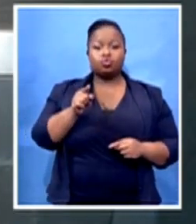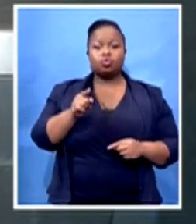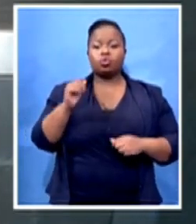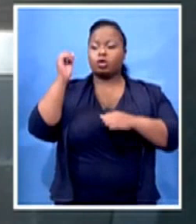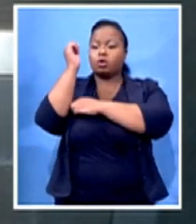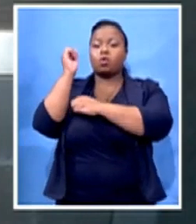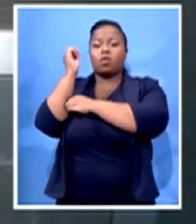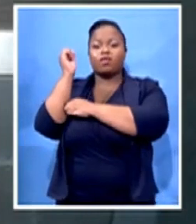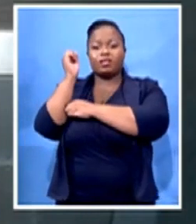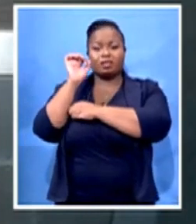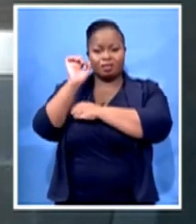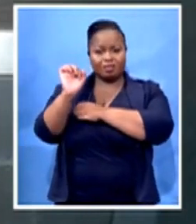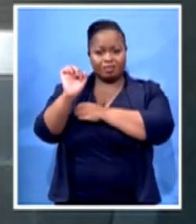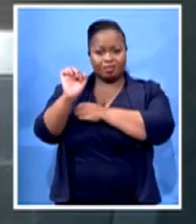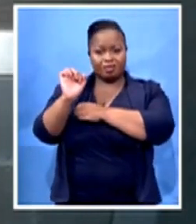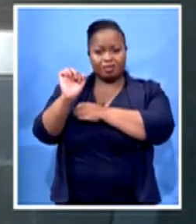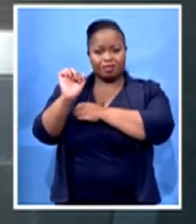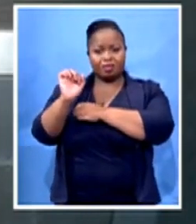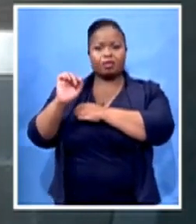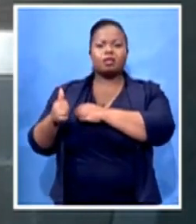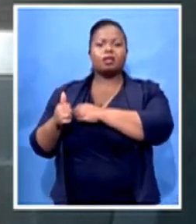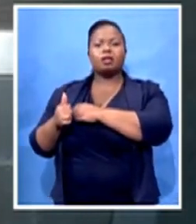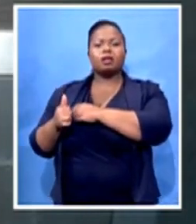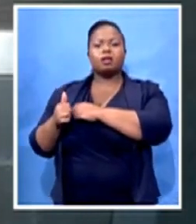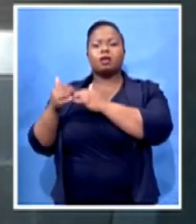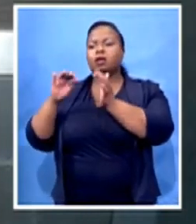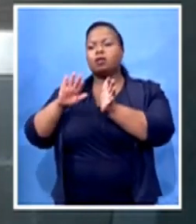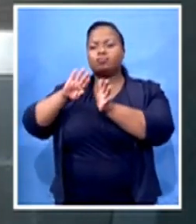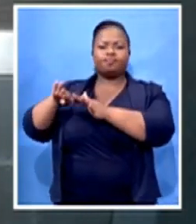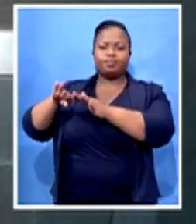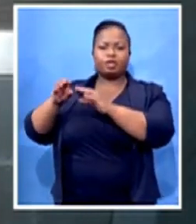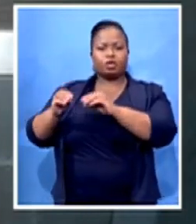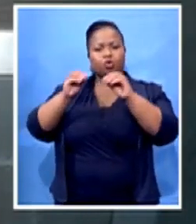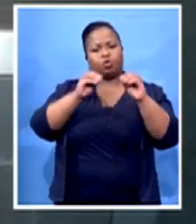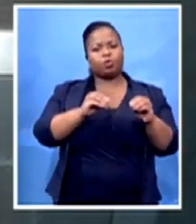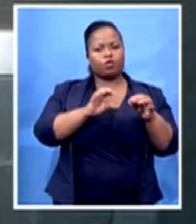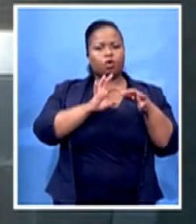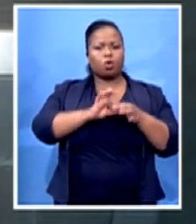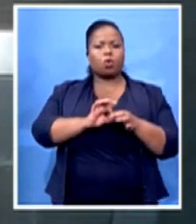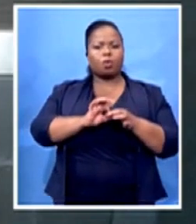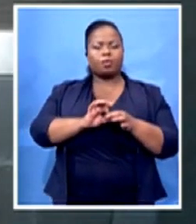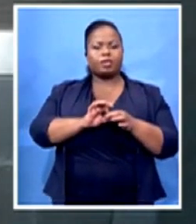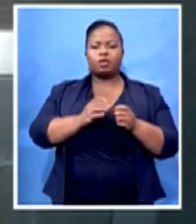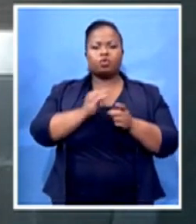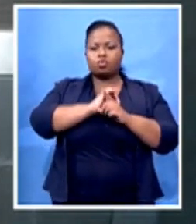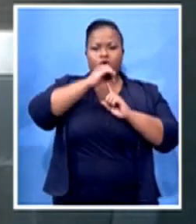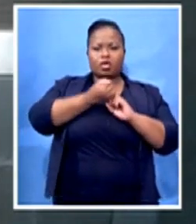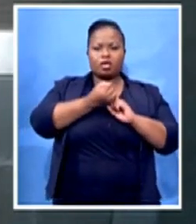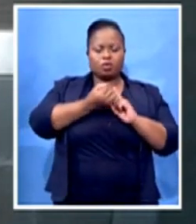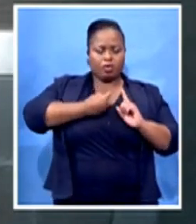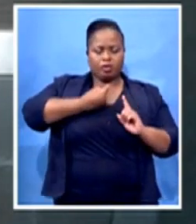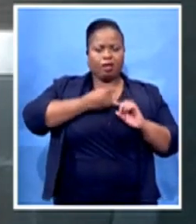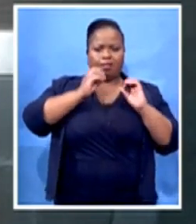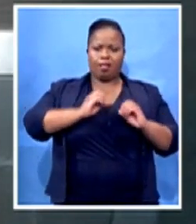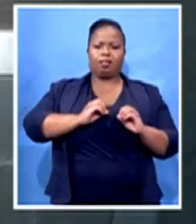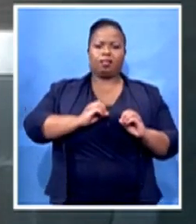landscape, you've now moved home. You're not protected anymore by all of the controls that your organization had in place. And it now becomes very critical that